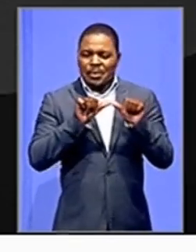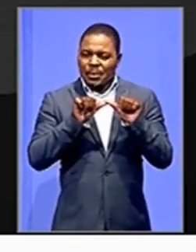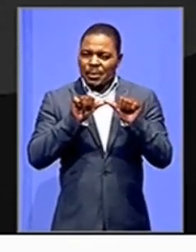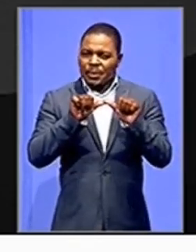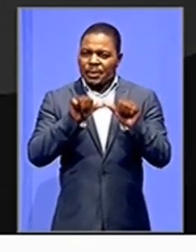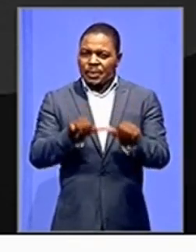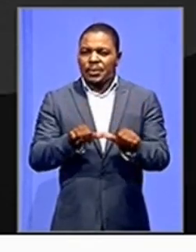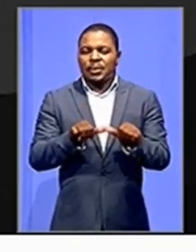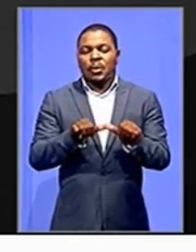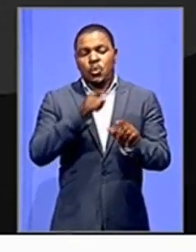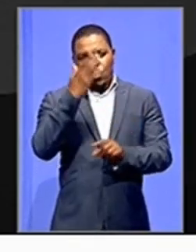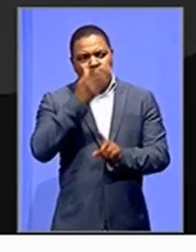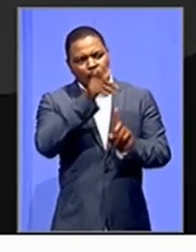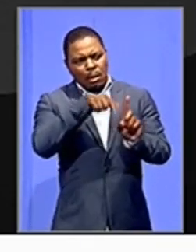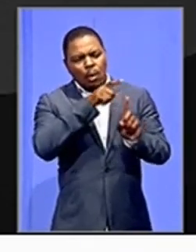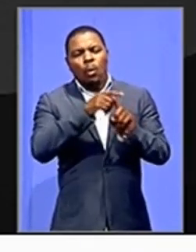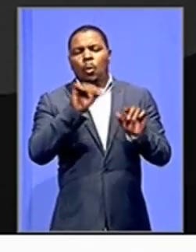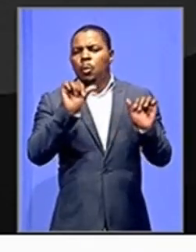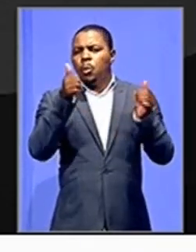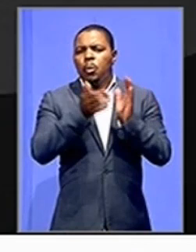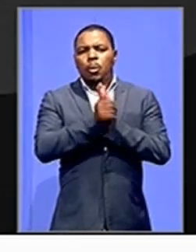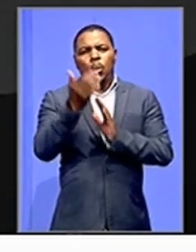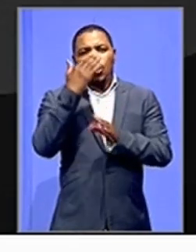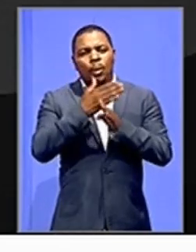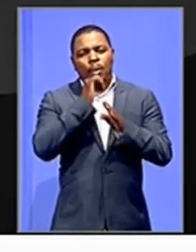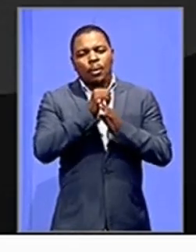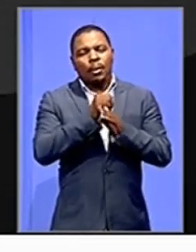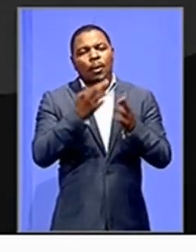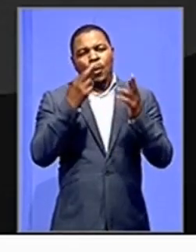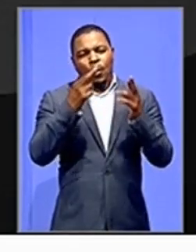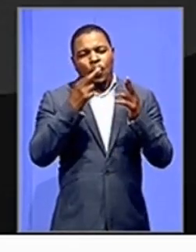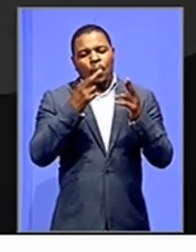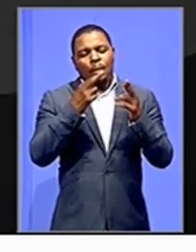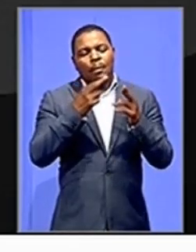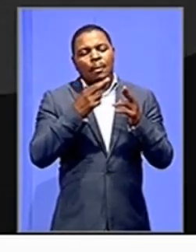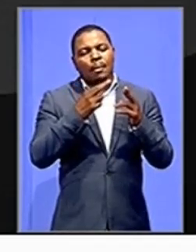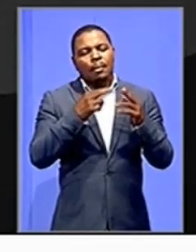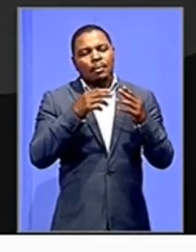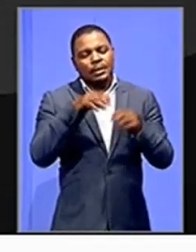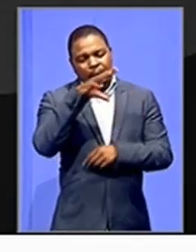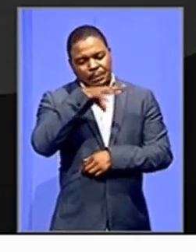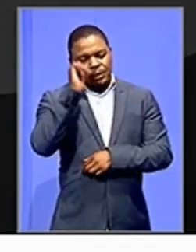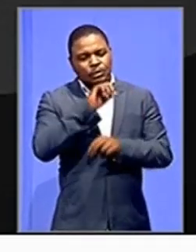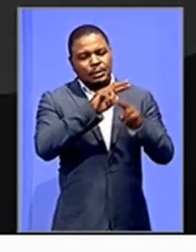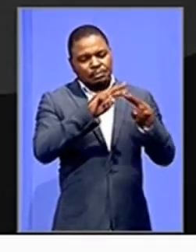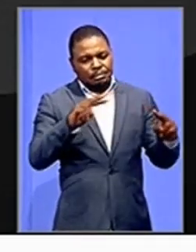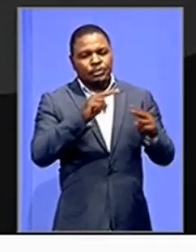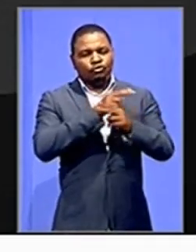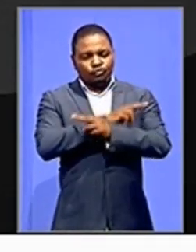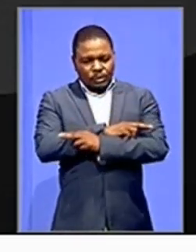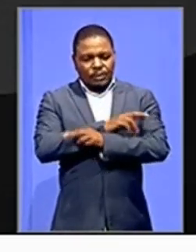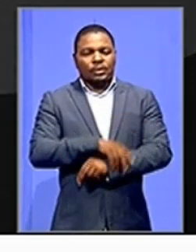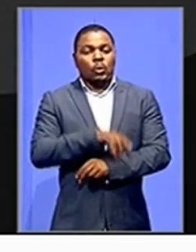pele o tla bona gore ka nnete motho ona o tseba mosebetsi wa gago. A nke nngwe wa ntate Dirara Mokoena o robale ka